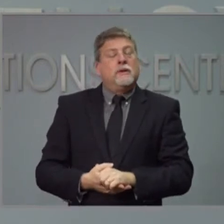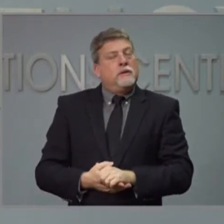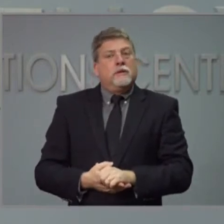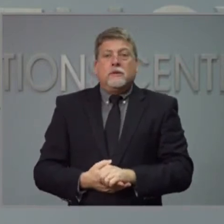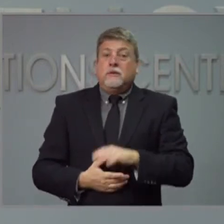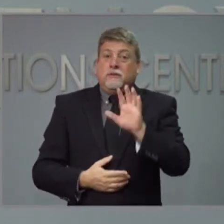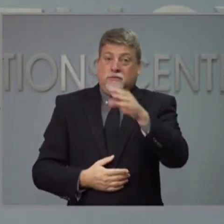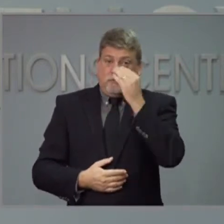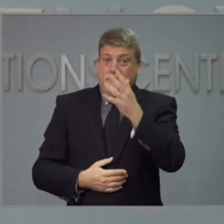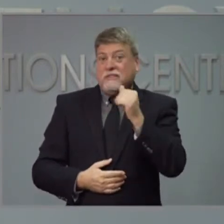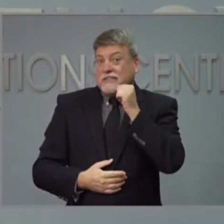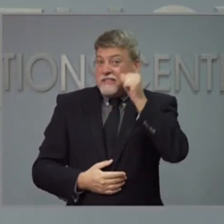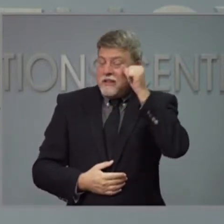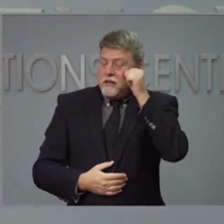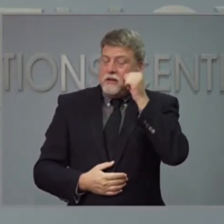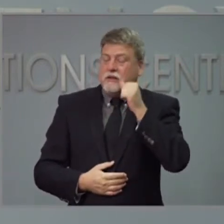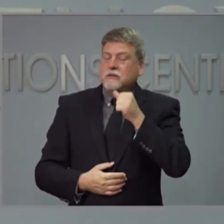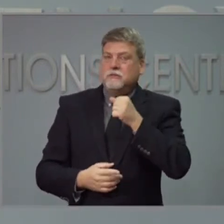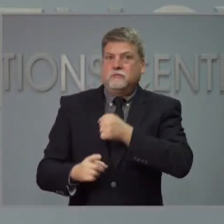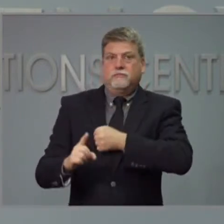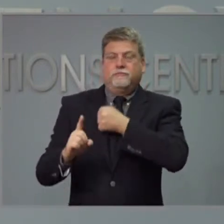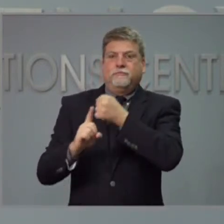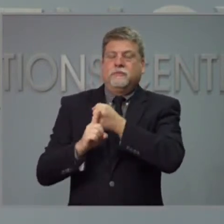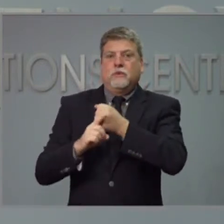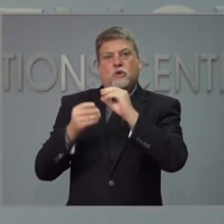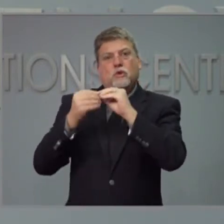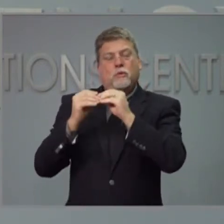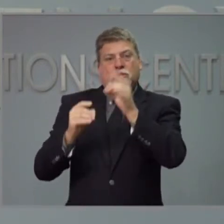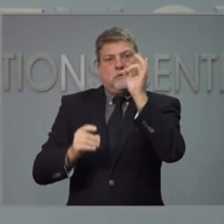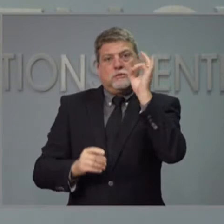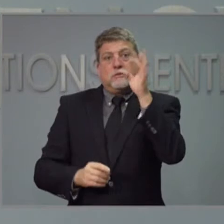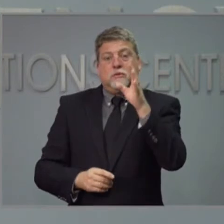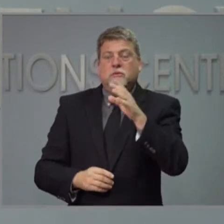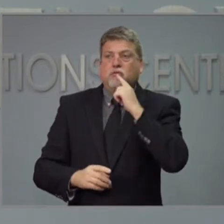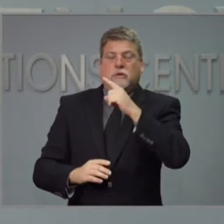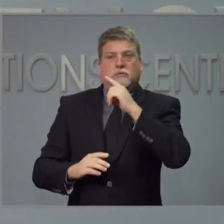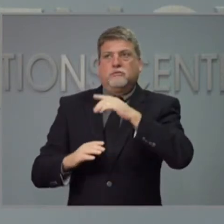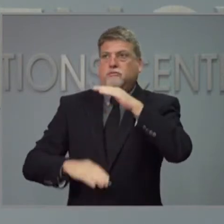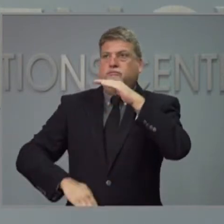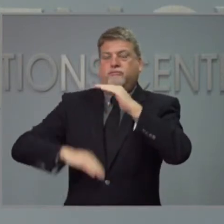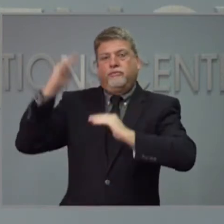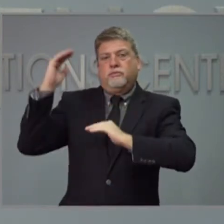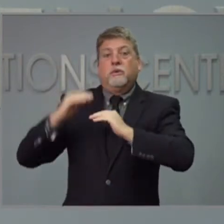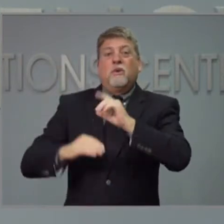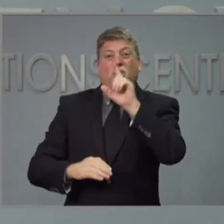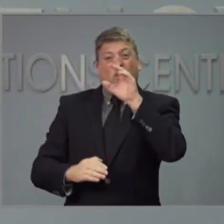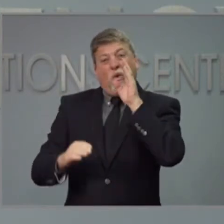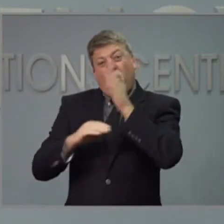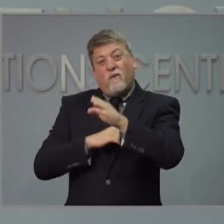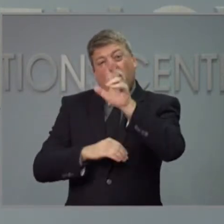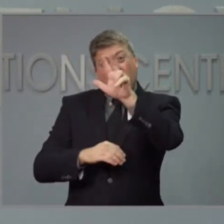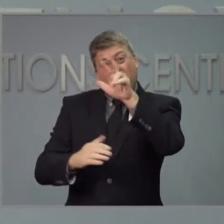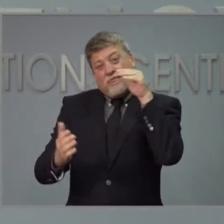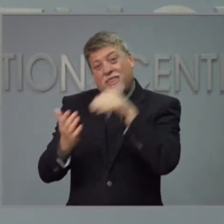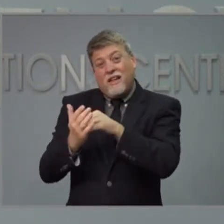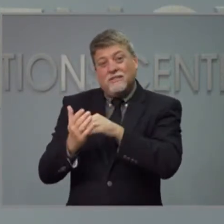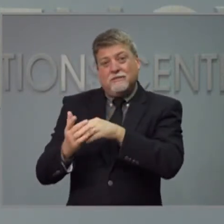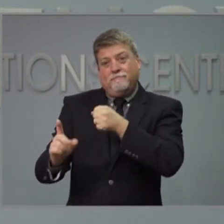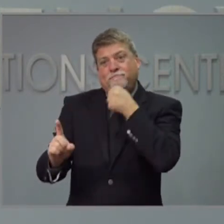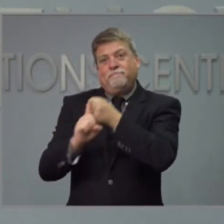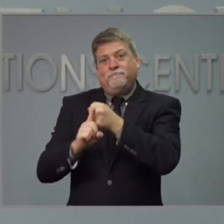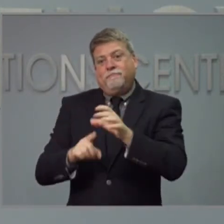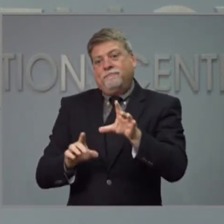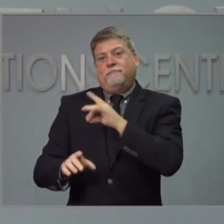For the first time, there were more than 3,000 cases of COVID-19 reported in a single day here in North